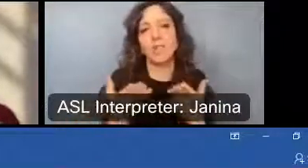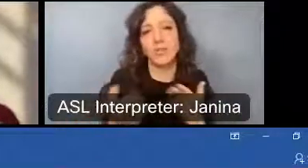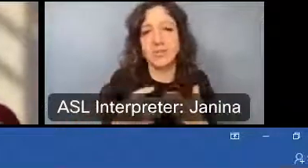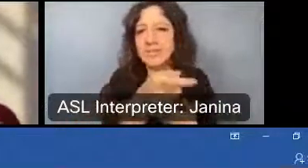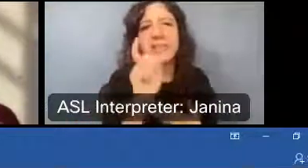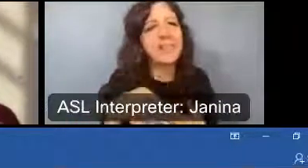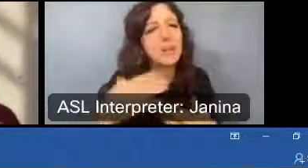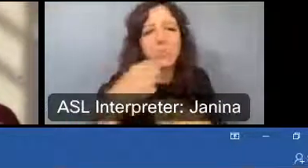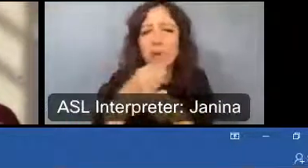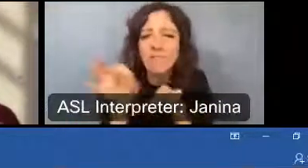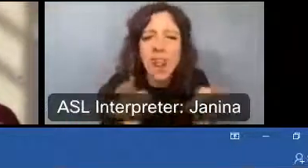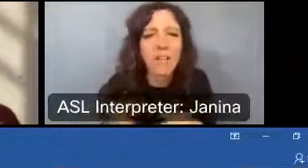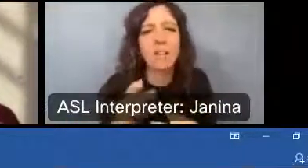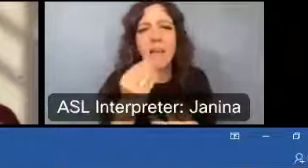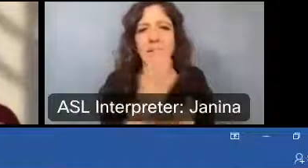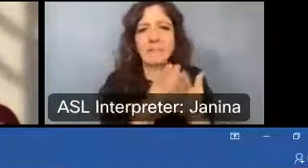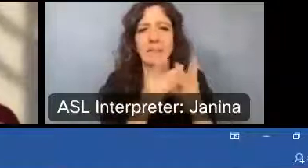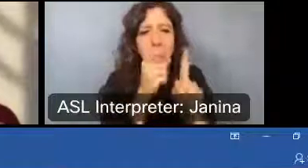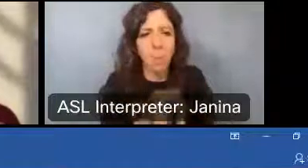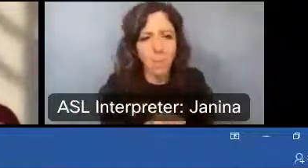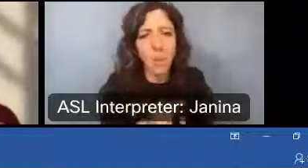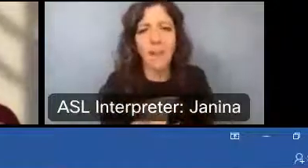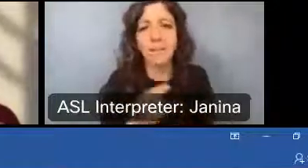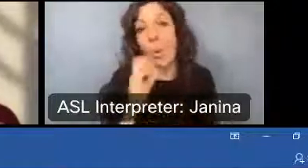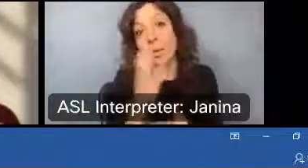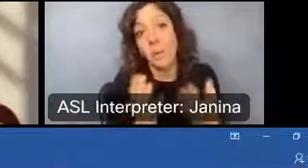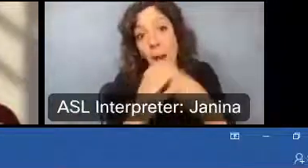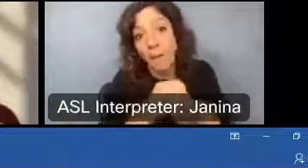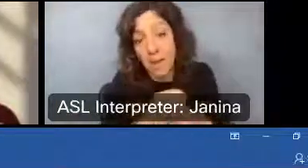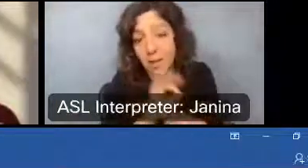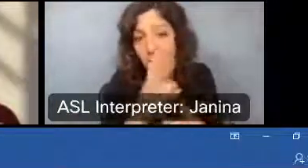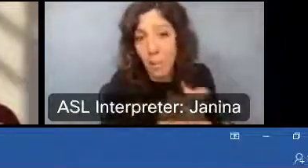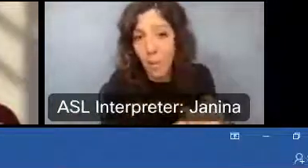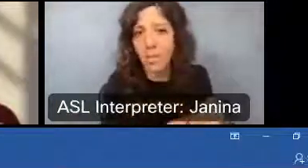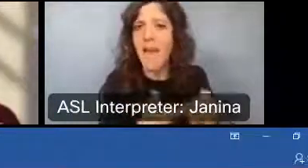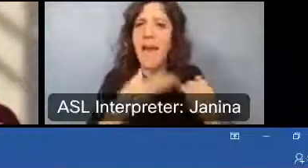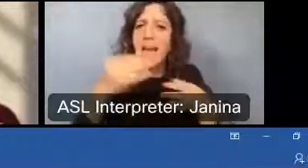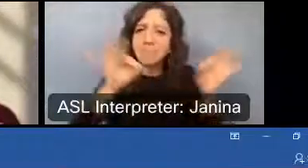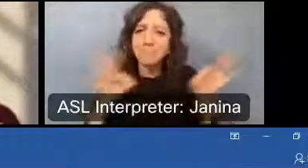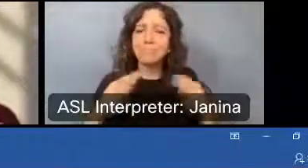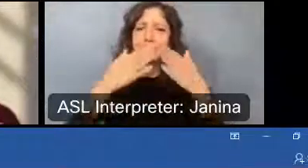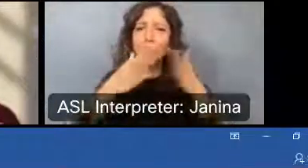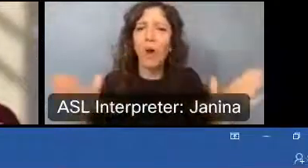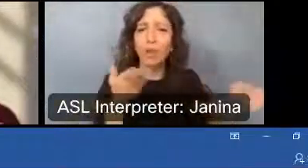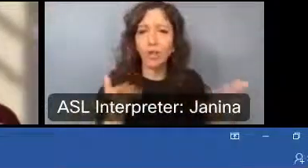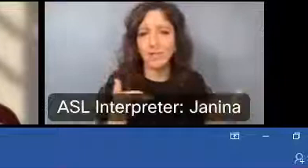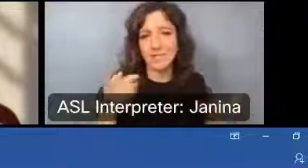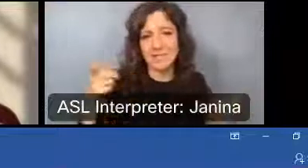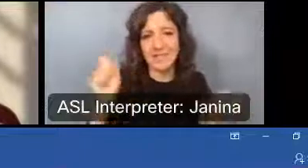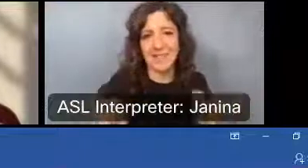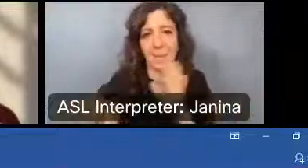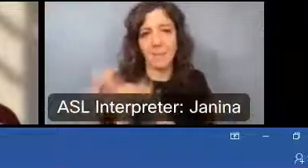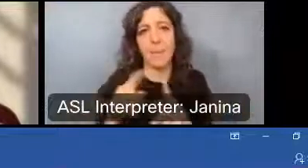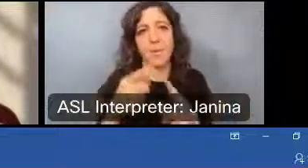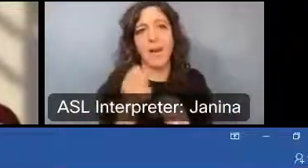points or some combination outlining the broad services from which the client could select to develop their ISP. And again, we give